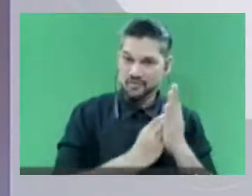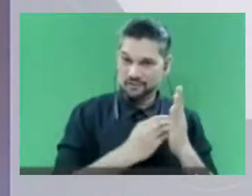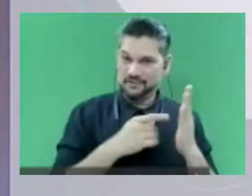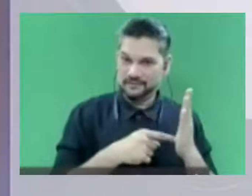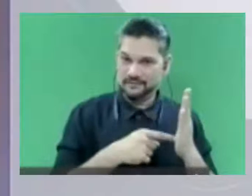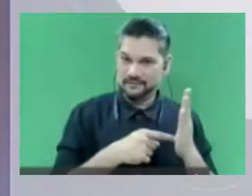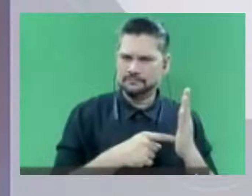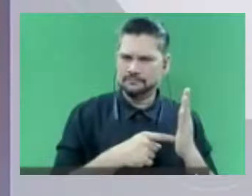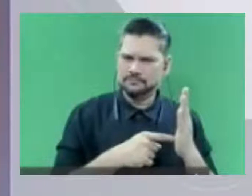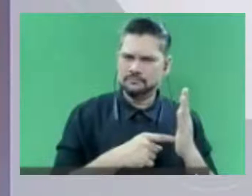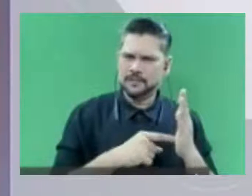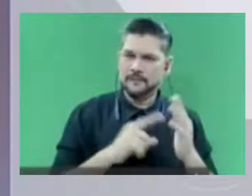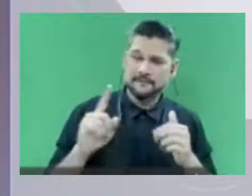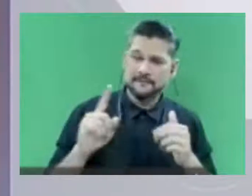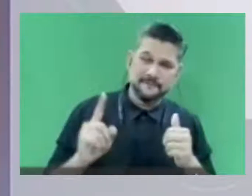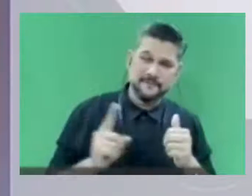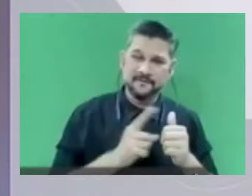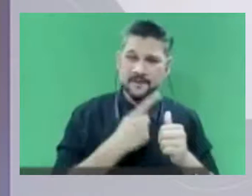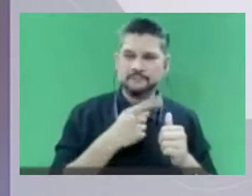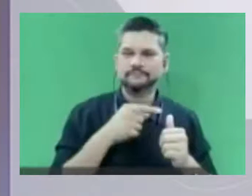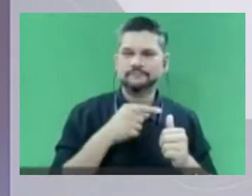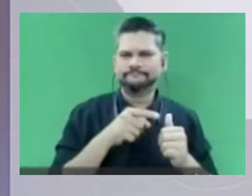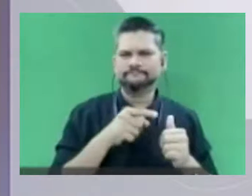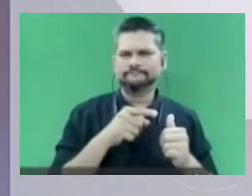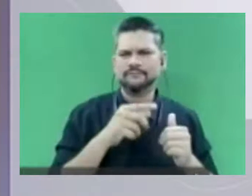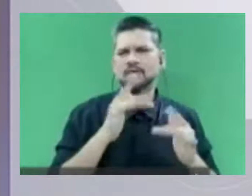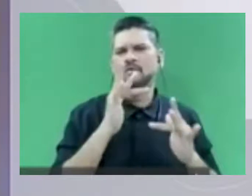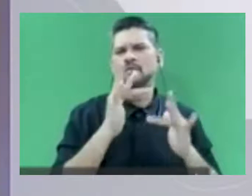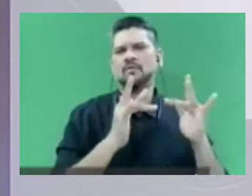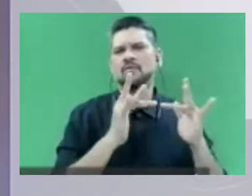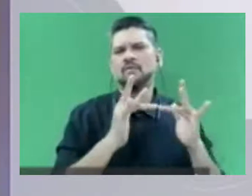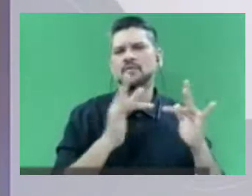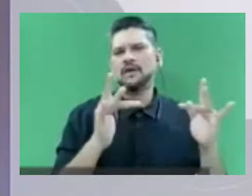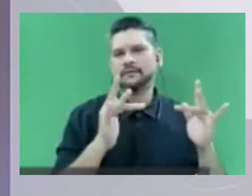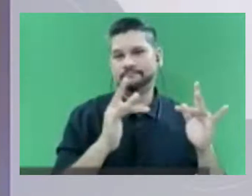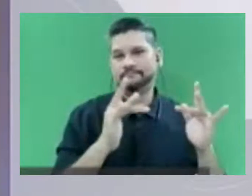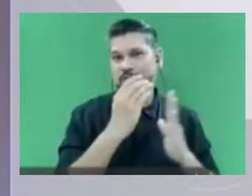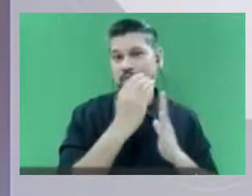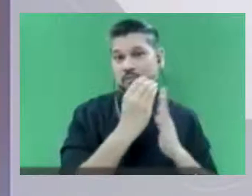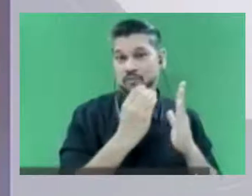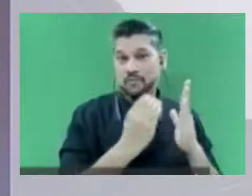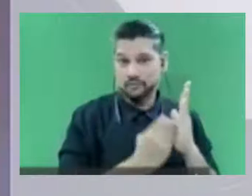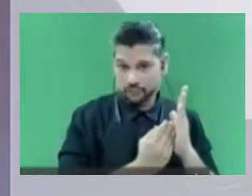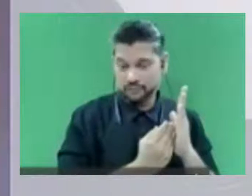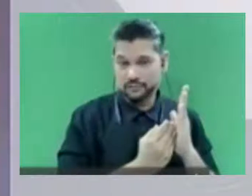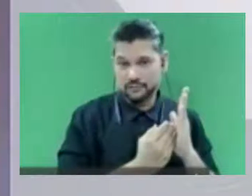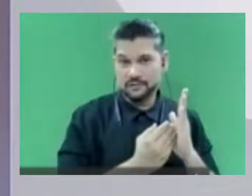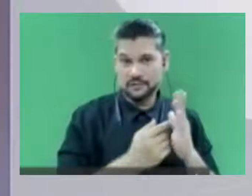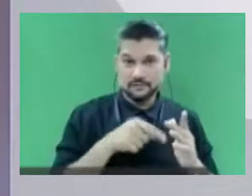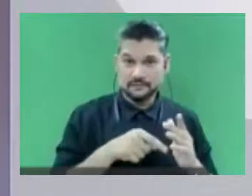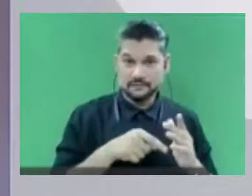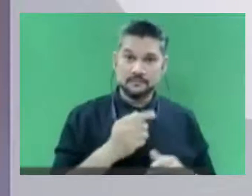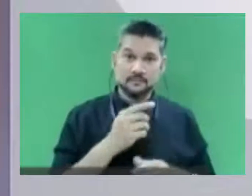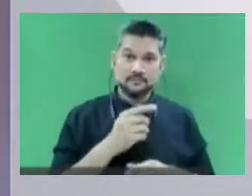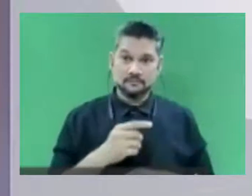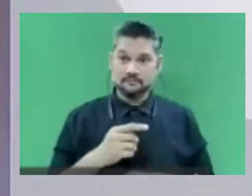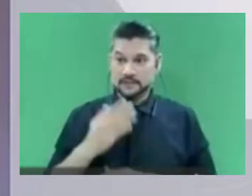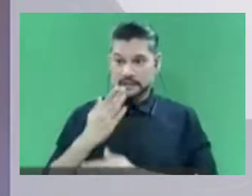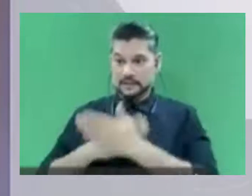course, online course. So when people with disabilities are accessing this online